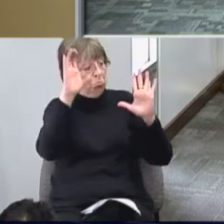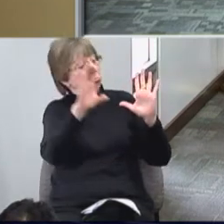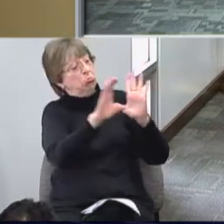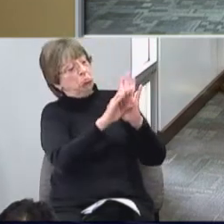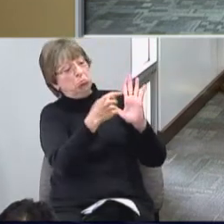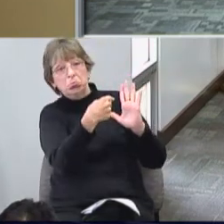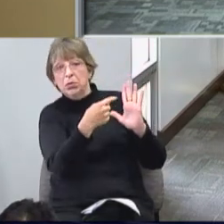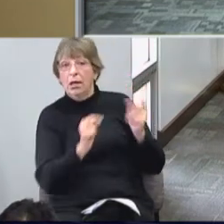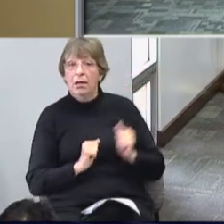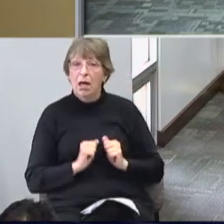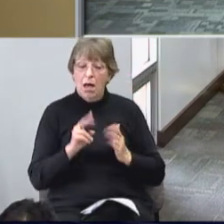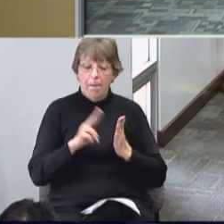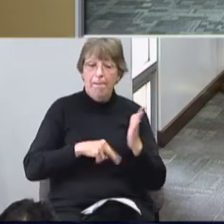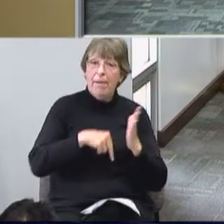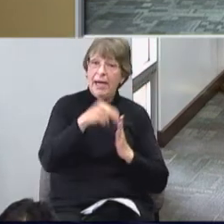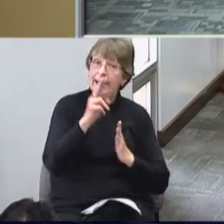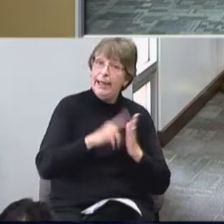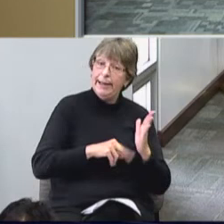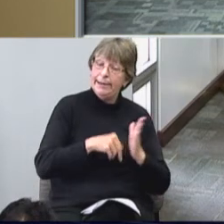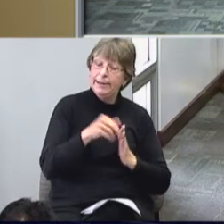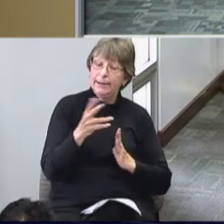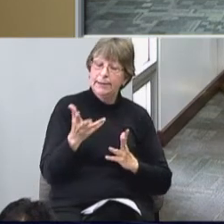could be paintings,